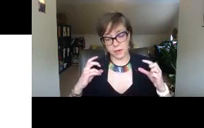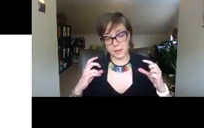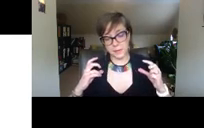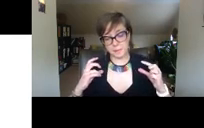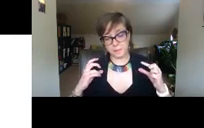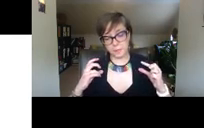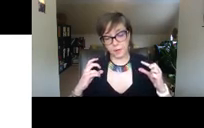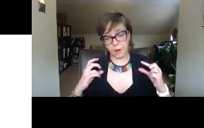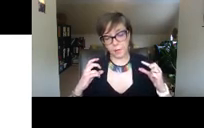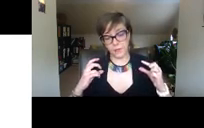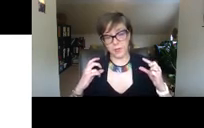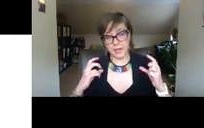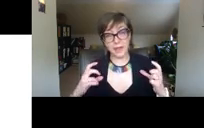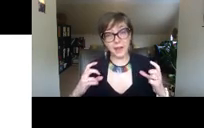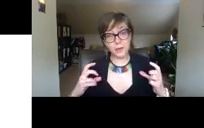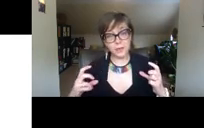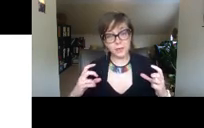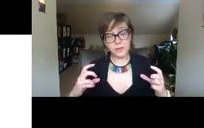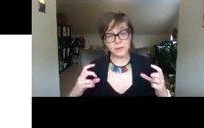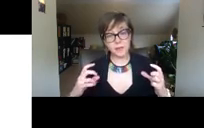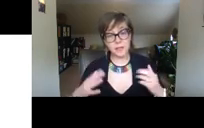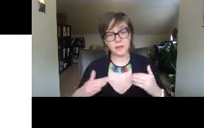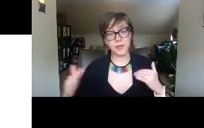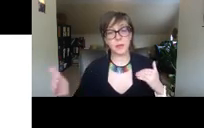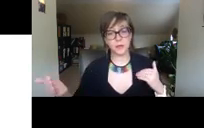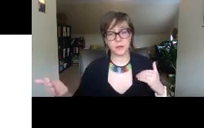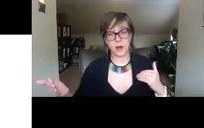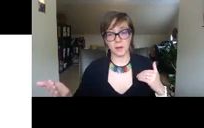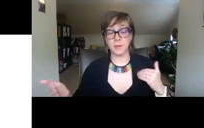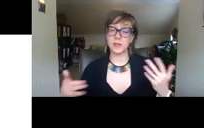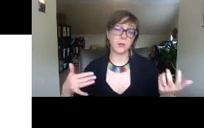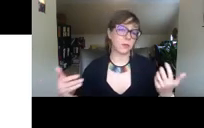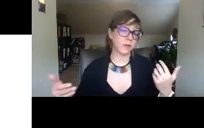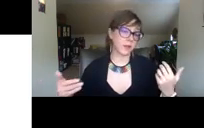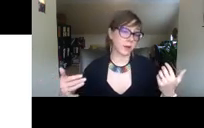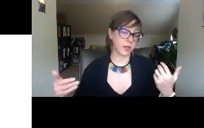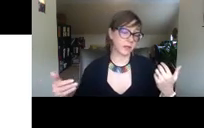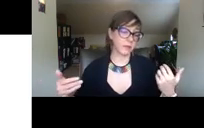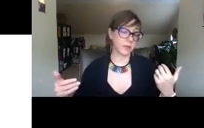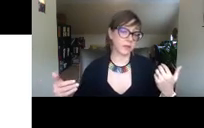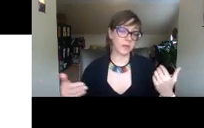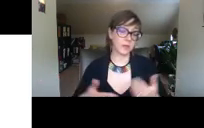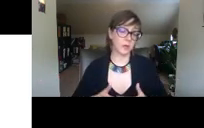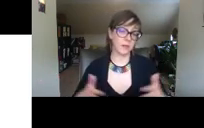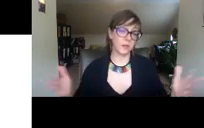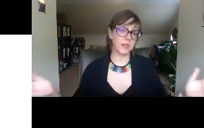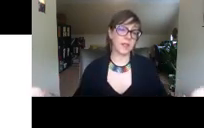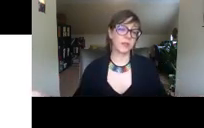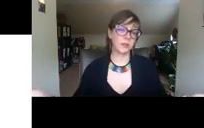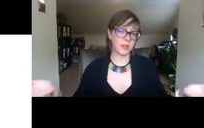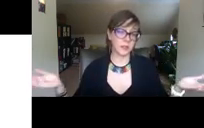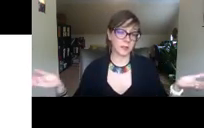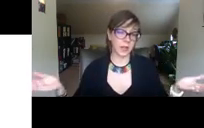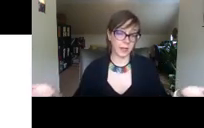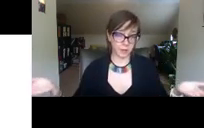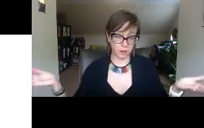that the telehealth visits, they said, have doubled in time, because that was one thing that I was asking facilities. You know, have you seen an